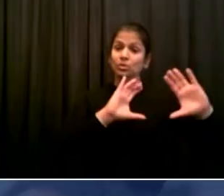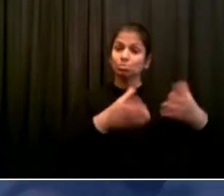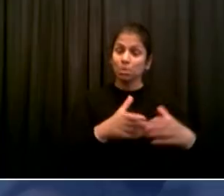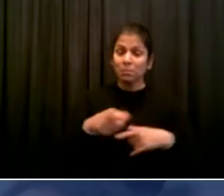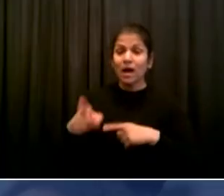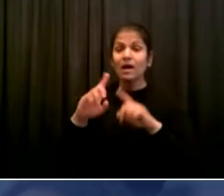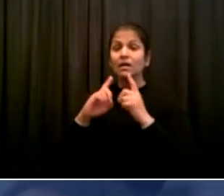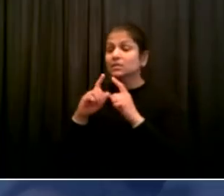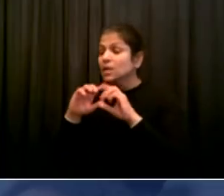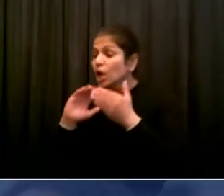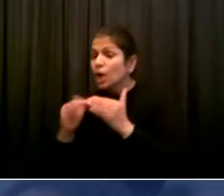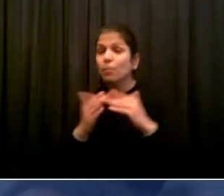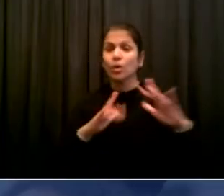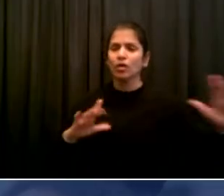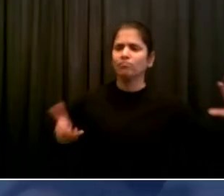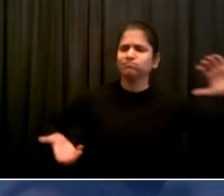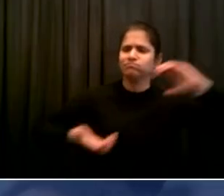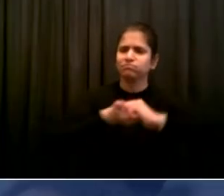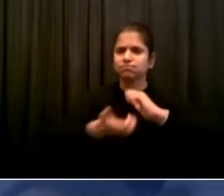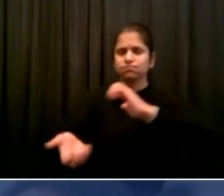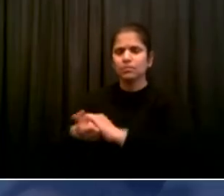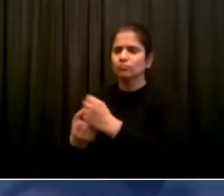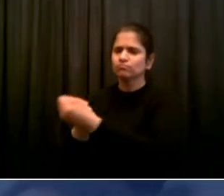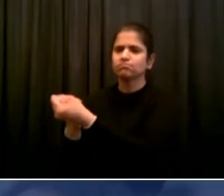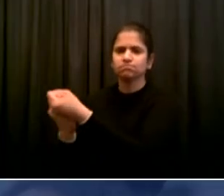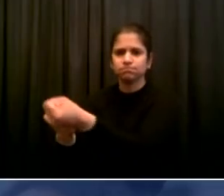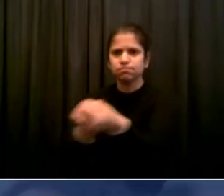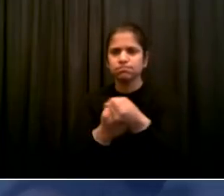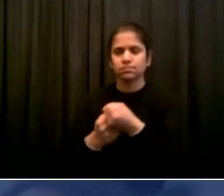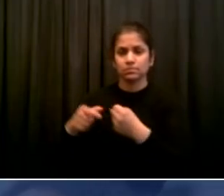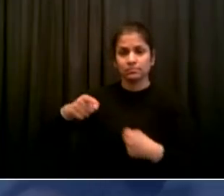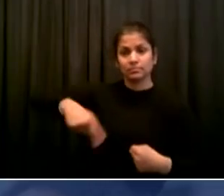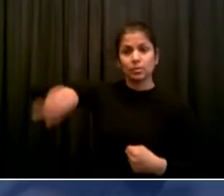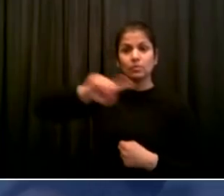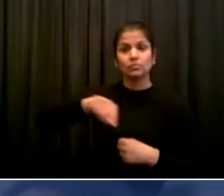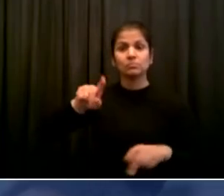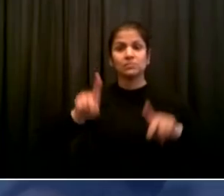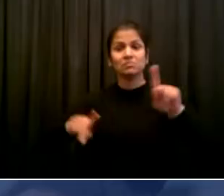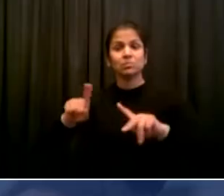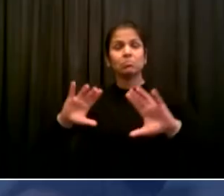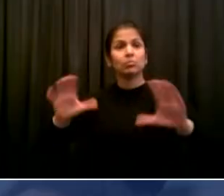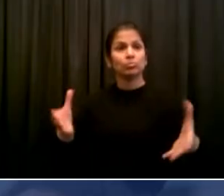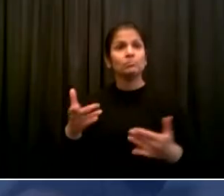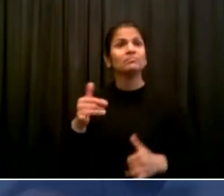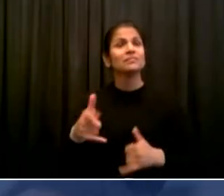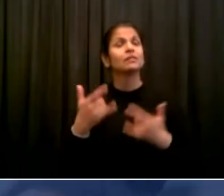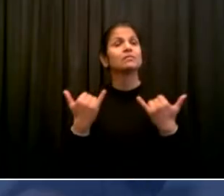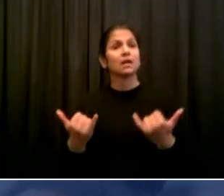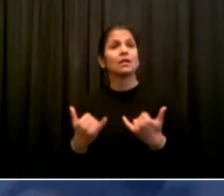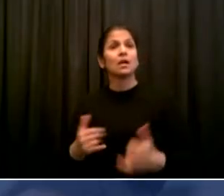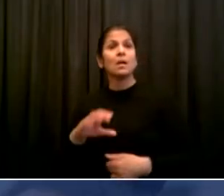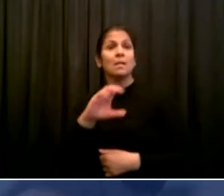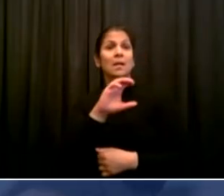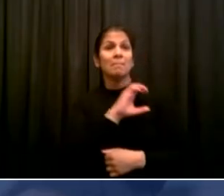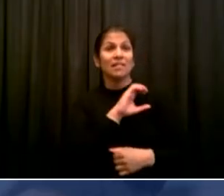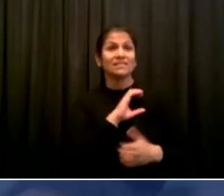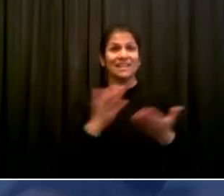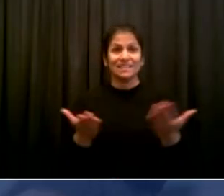recognition of historical and modern-day racialized policing in New York City. This gets to the heart